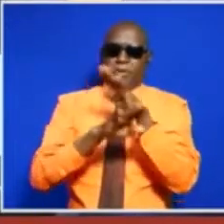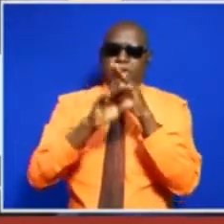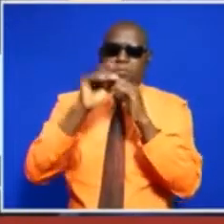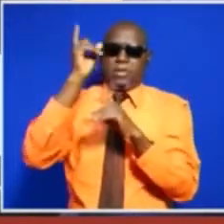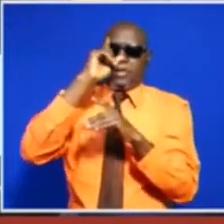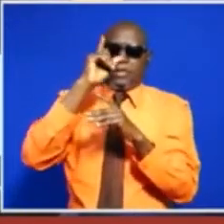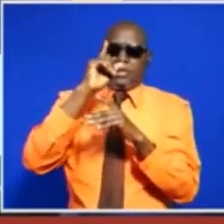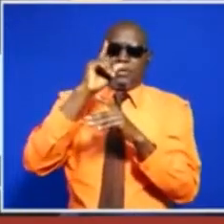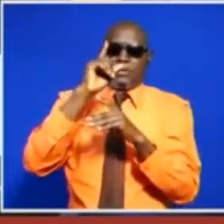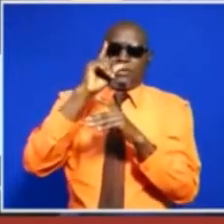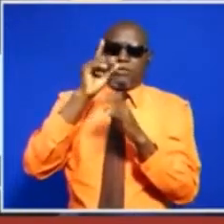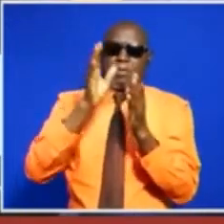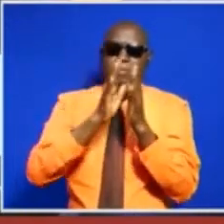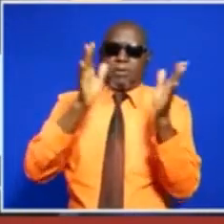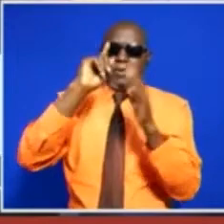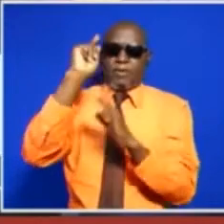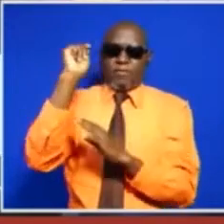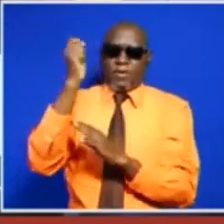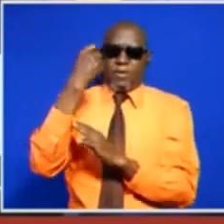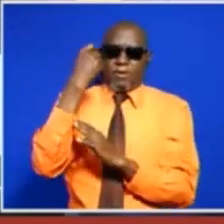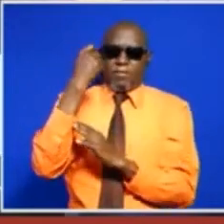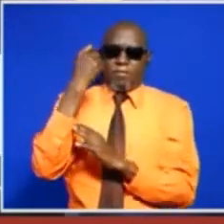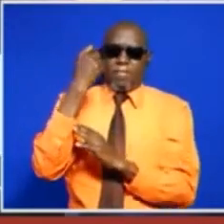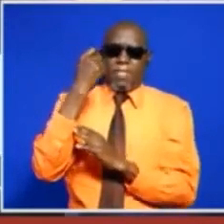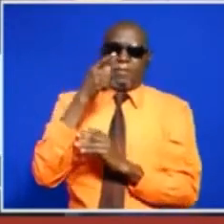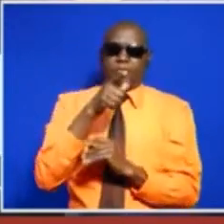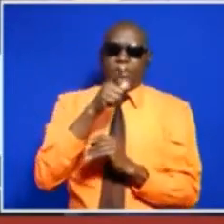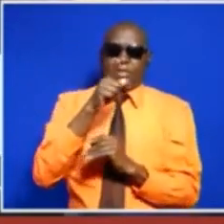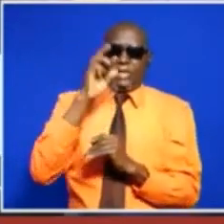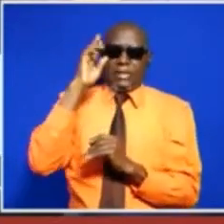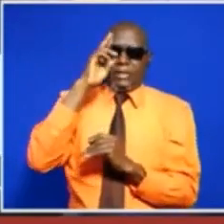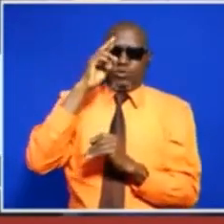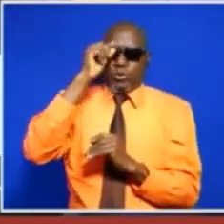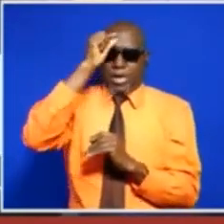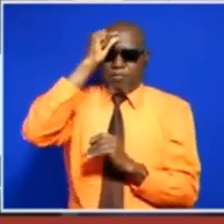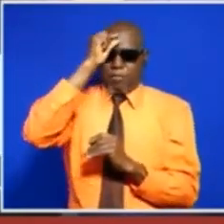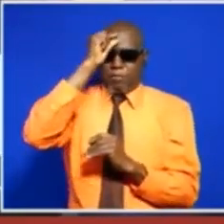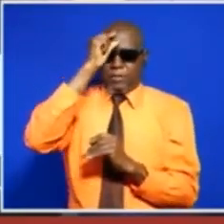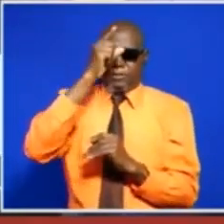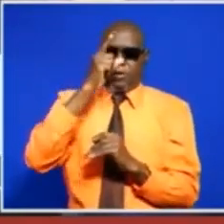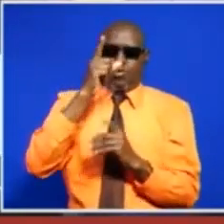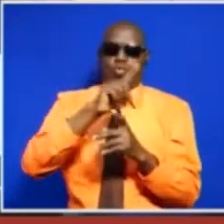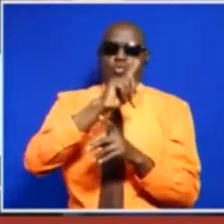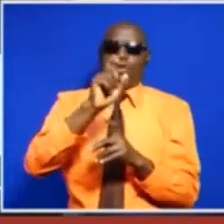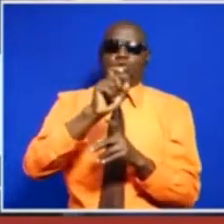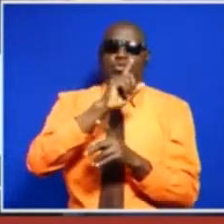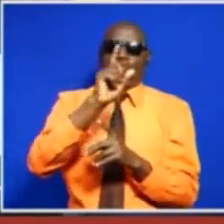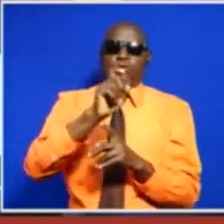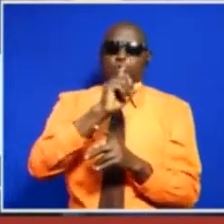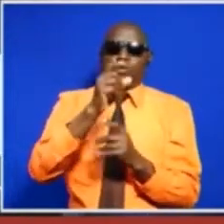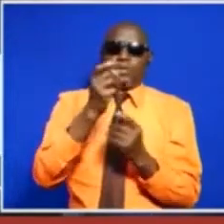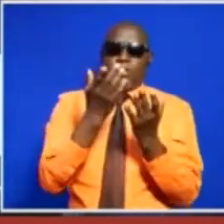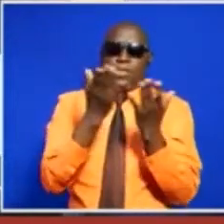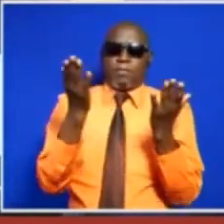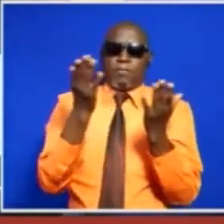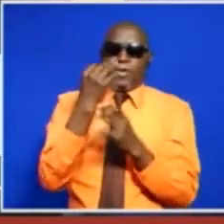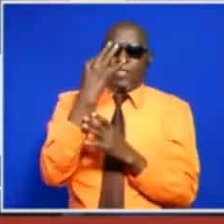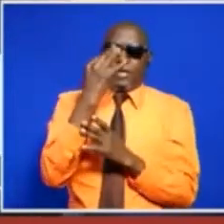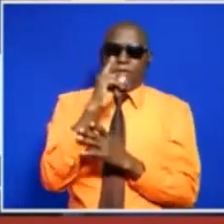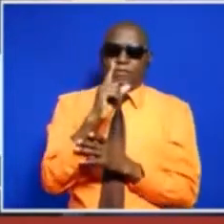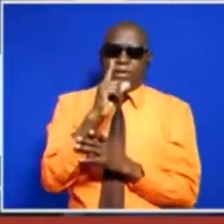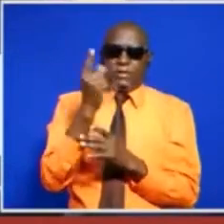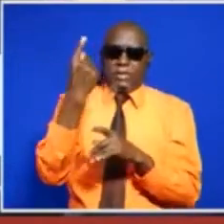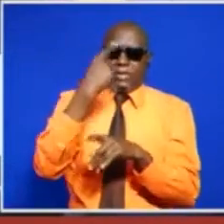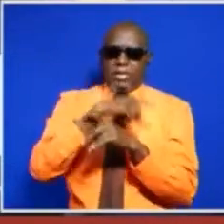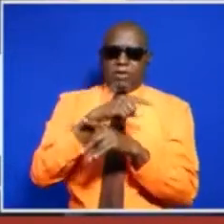of Kenya, and for that reason the government was questioning them. On the 31st day of August, the